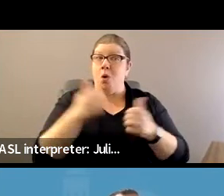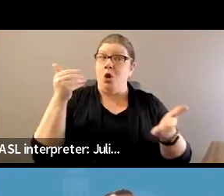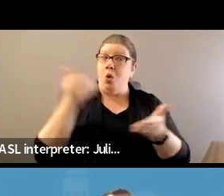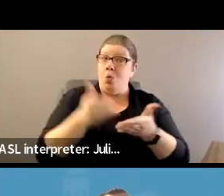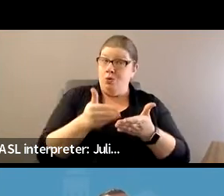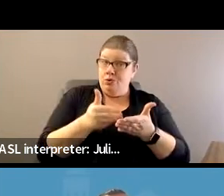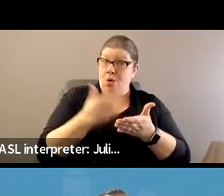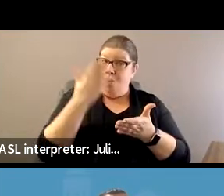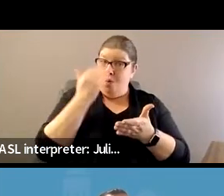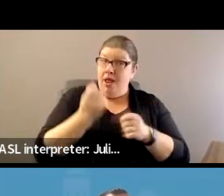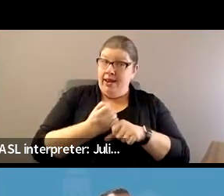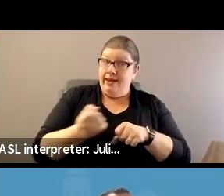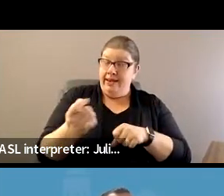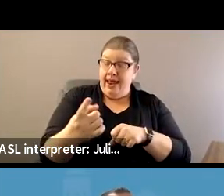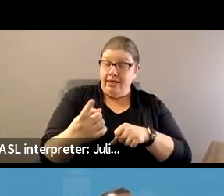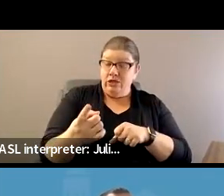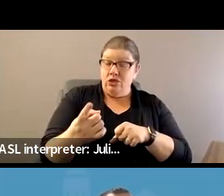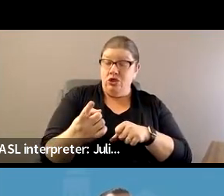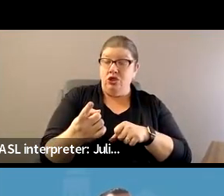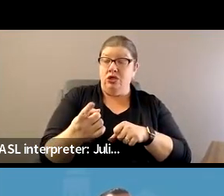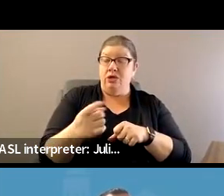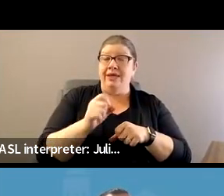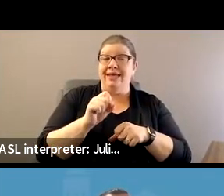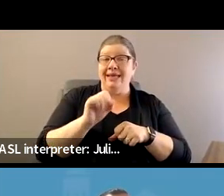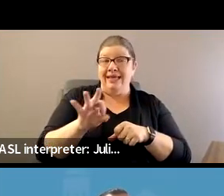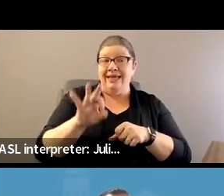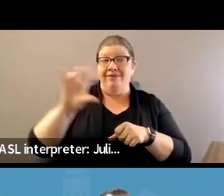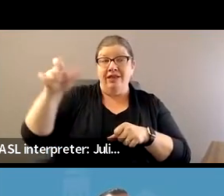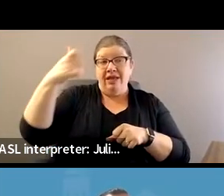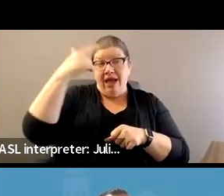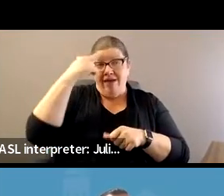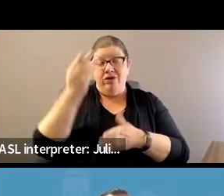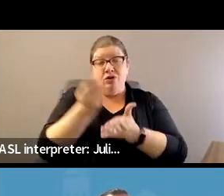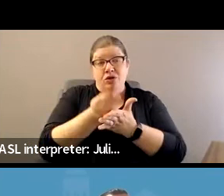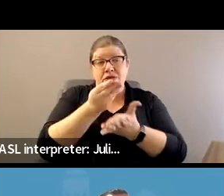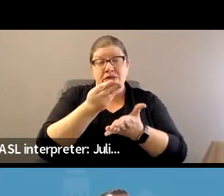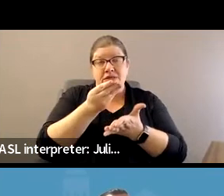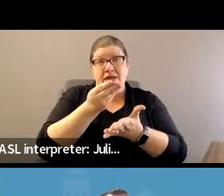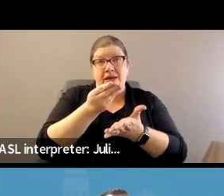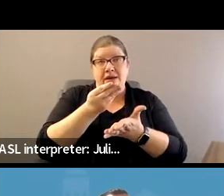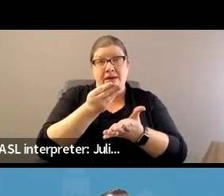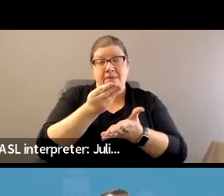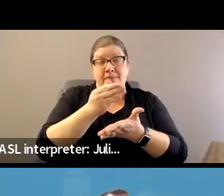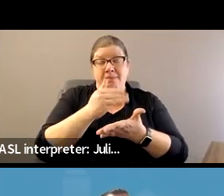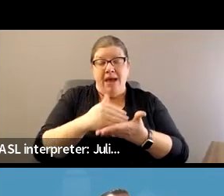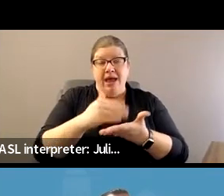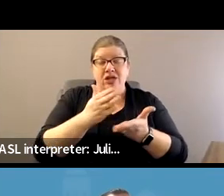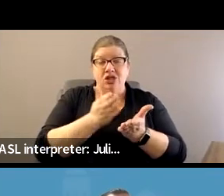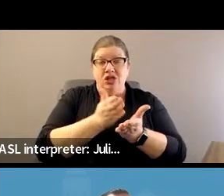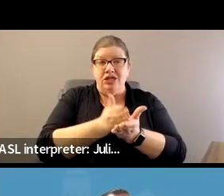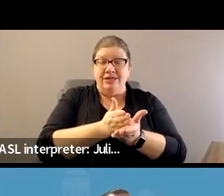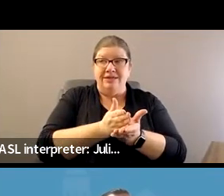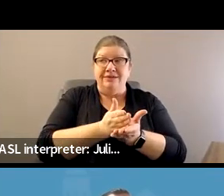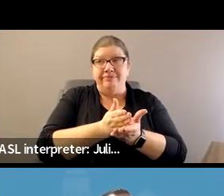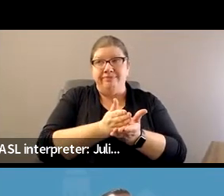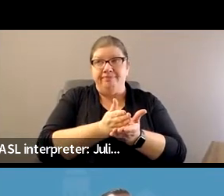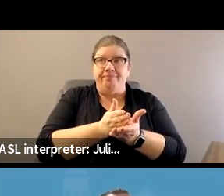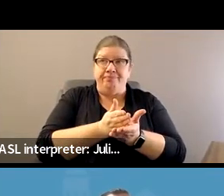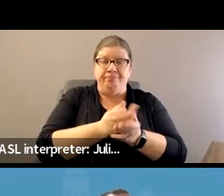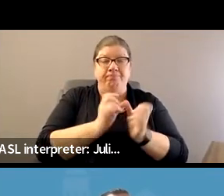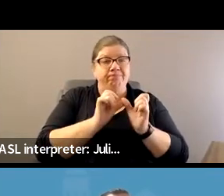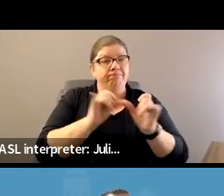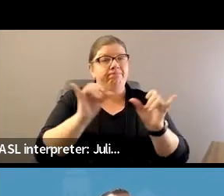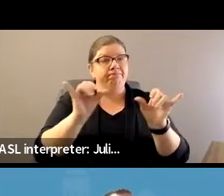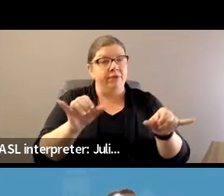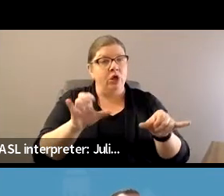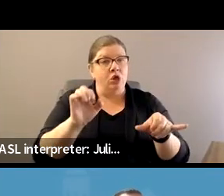because next year, if the governor's budget proves to be consistent and that the